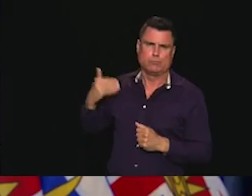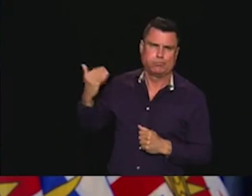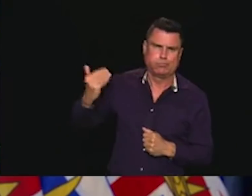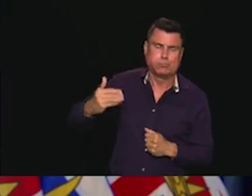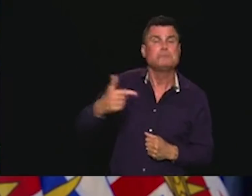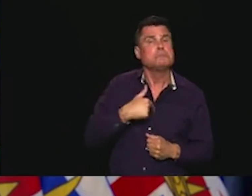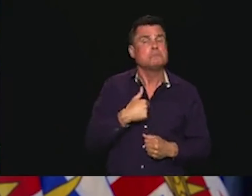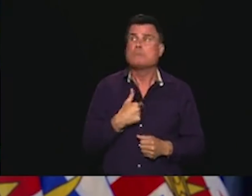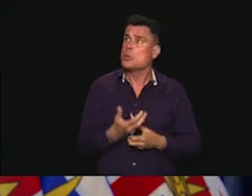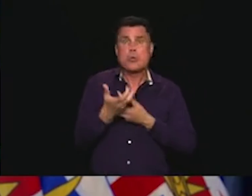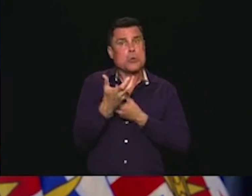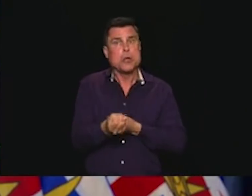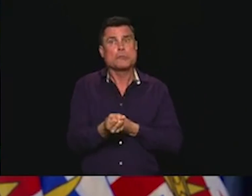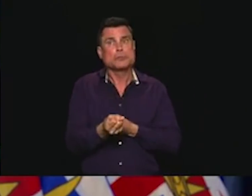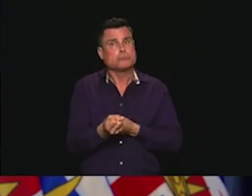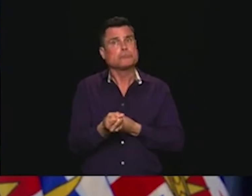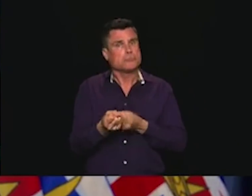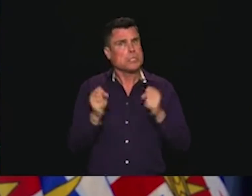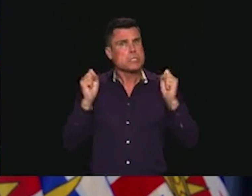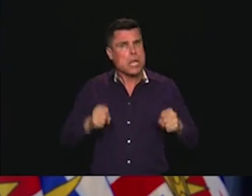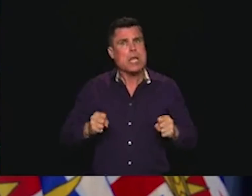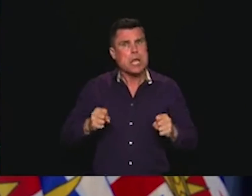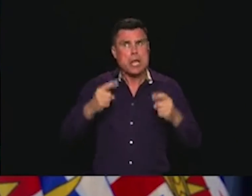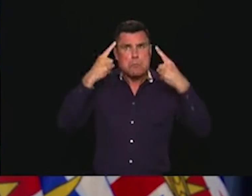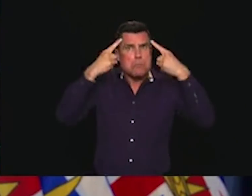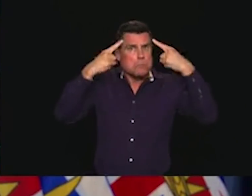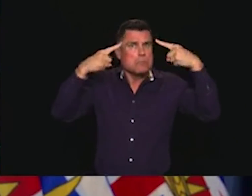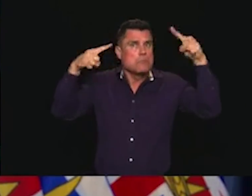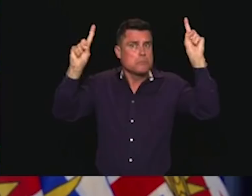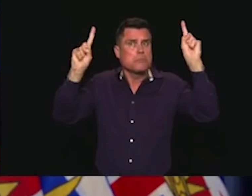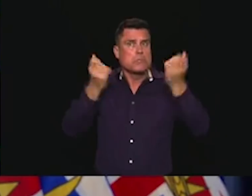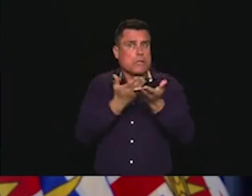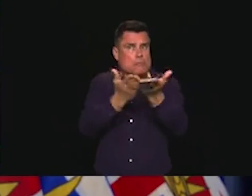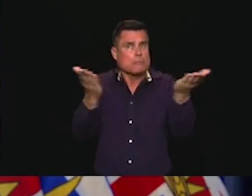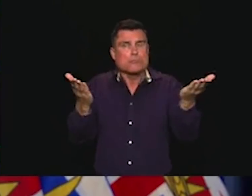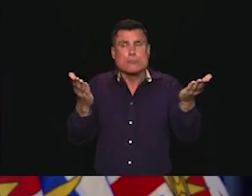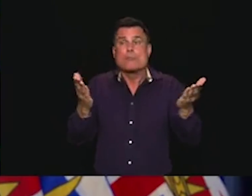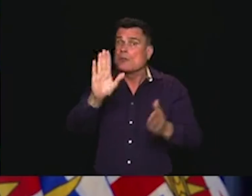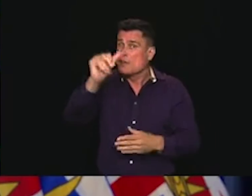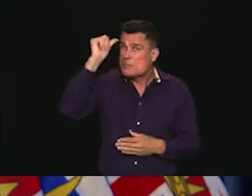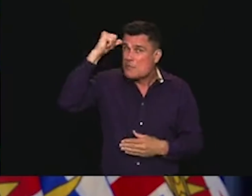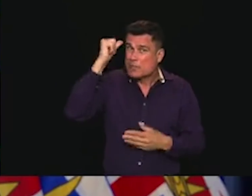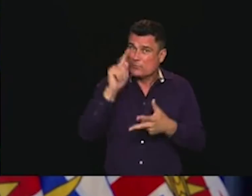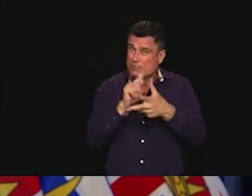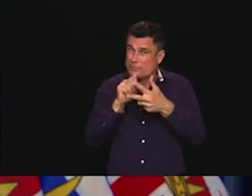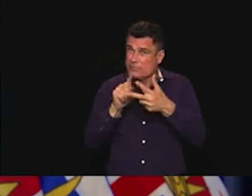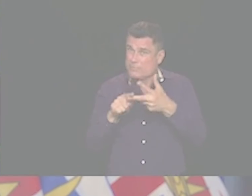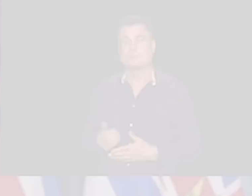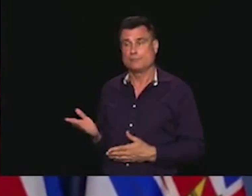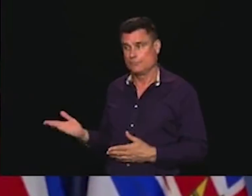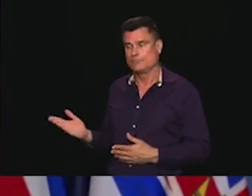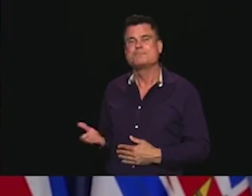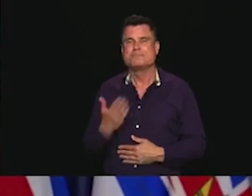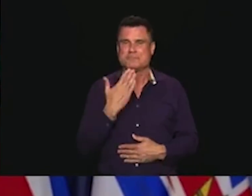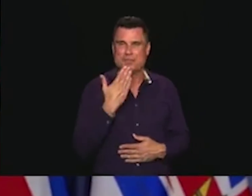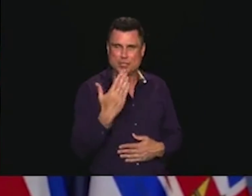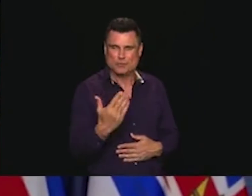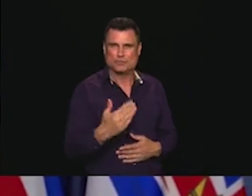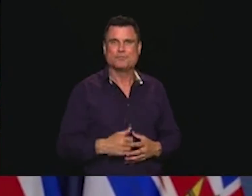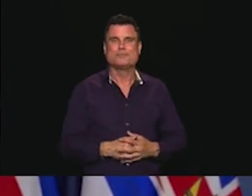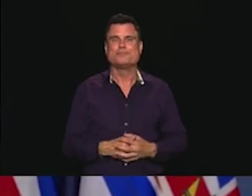slowly. Keep those few faces and big spaces top of mind. Be aware of your location, the duration of time that you're